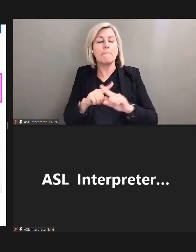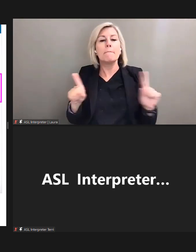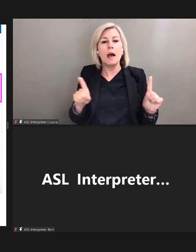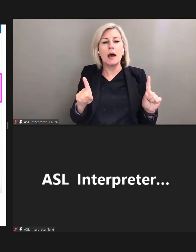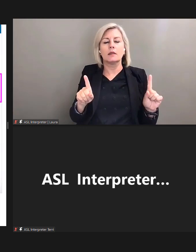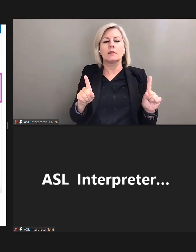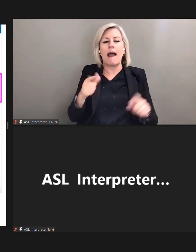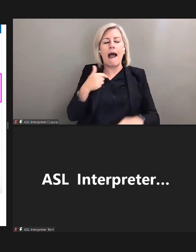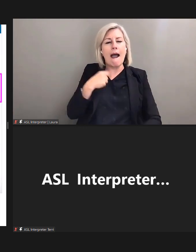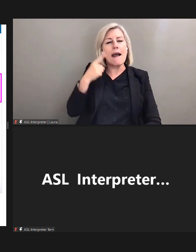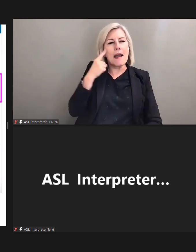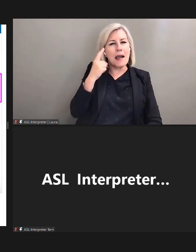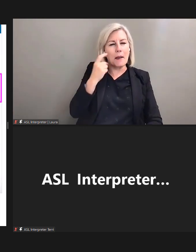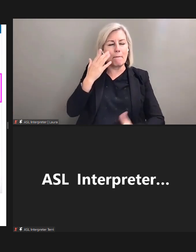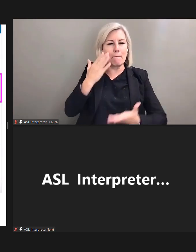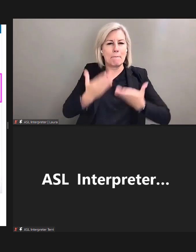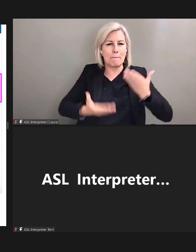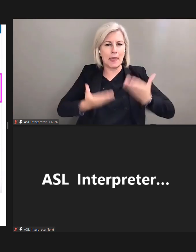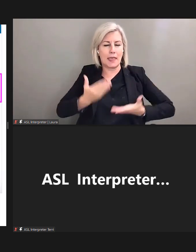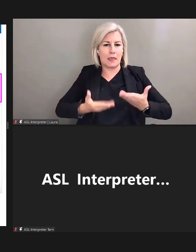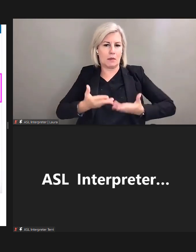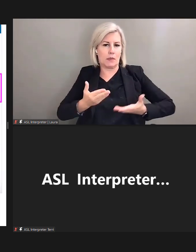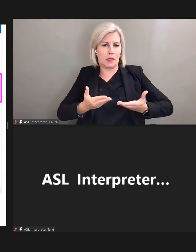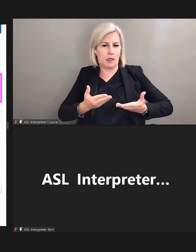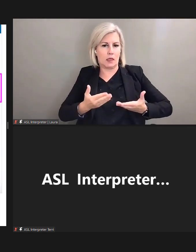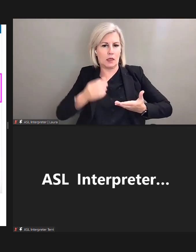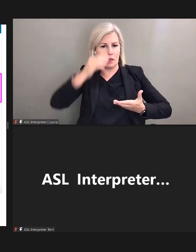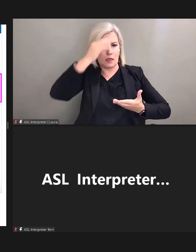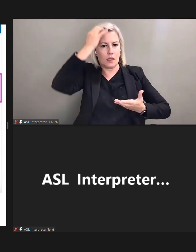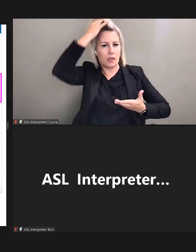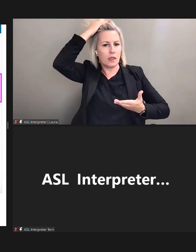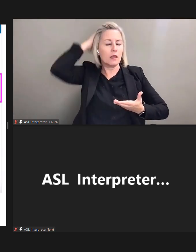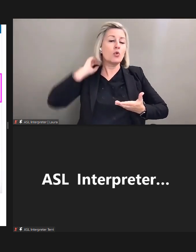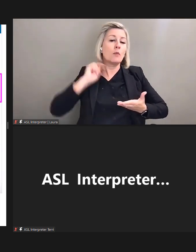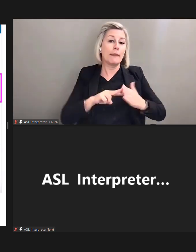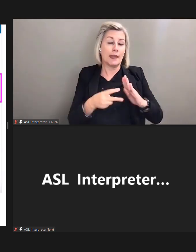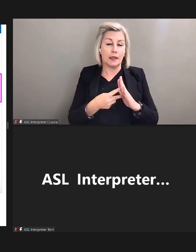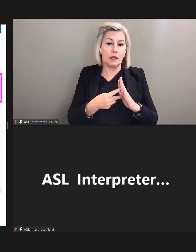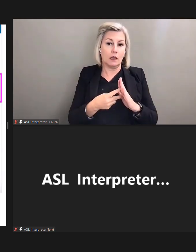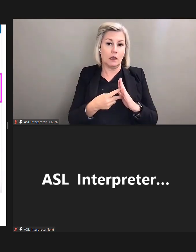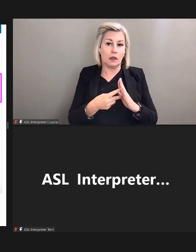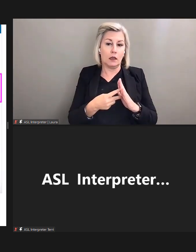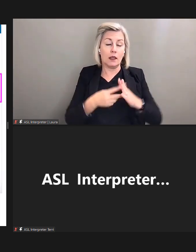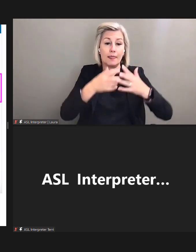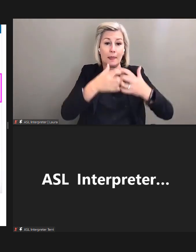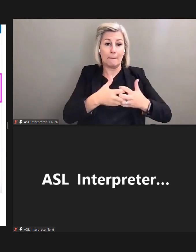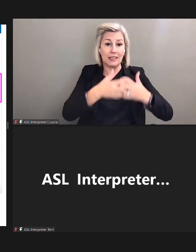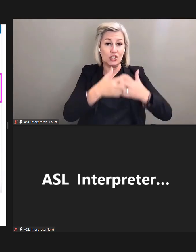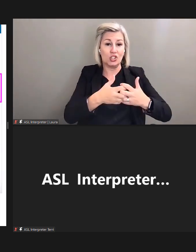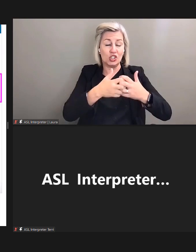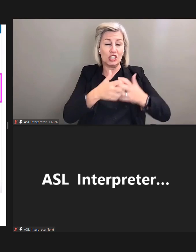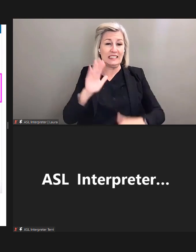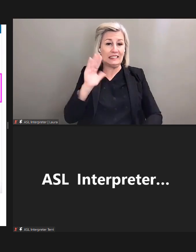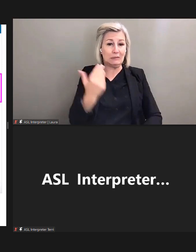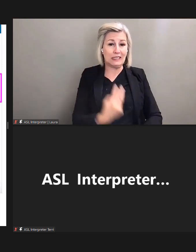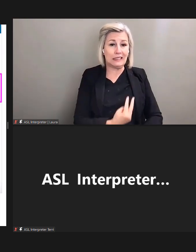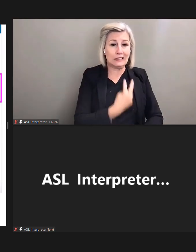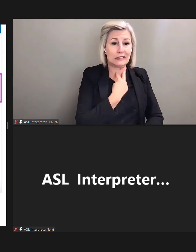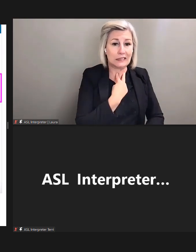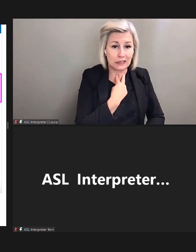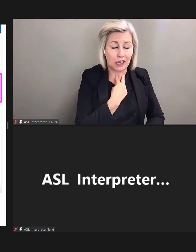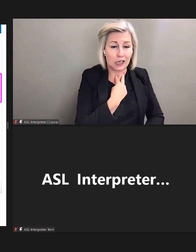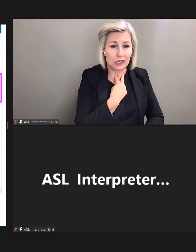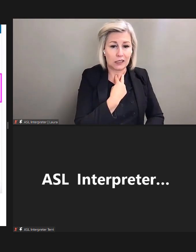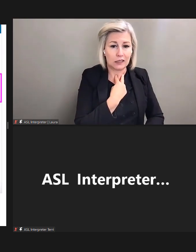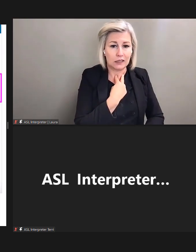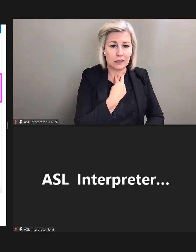am suspecting you are probably meaning is that the machine seems to get stuck there.